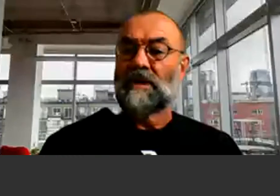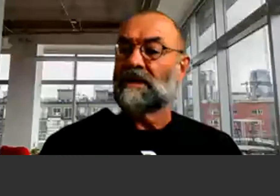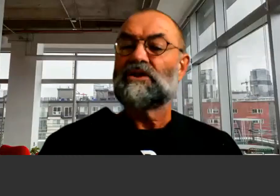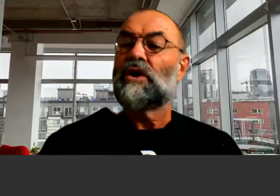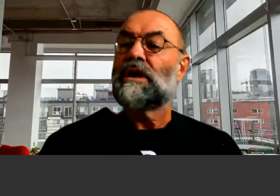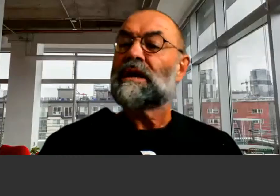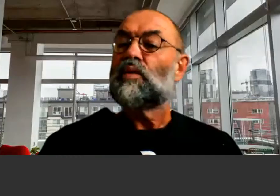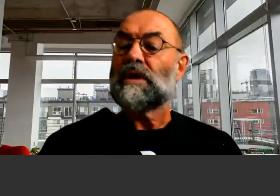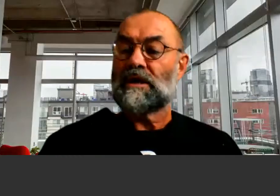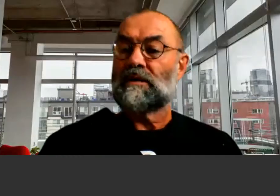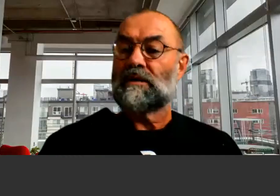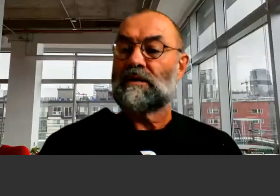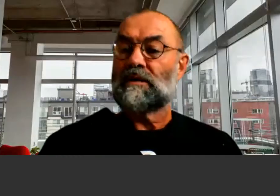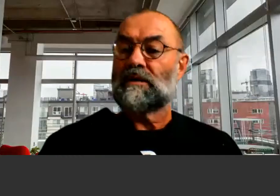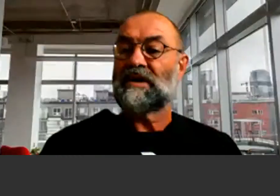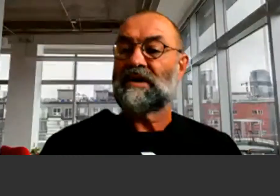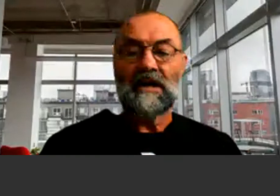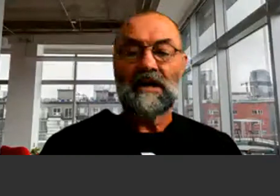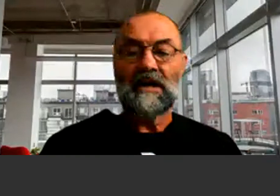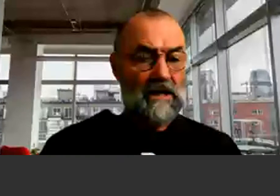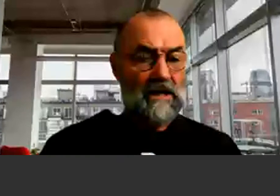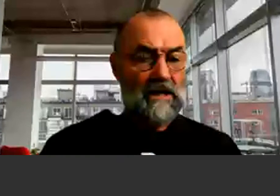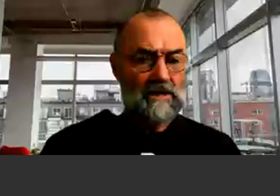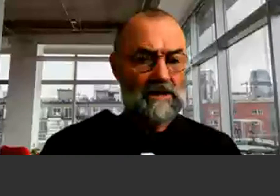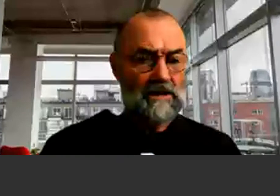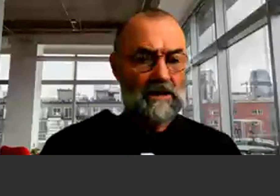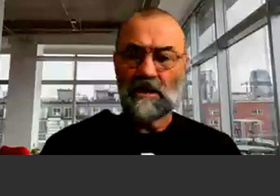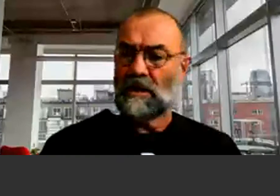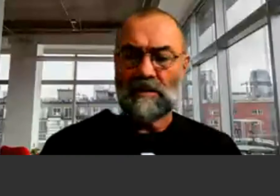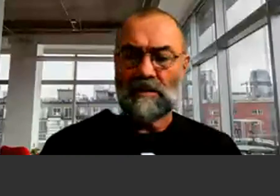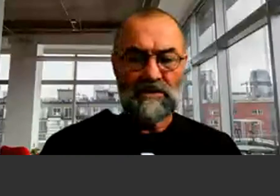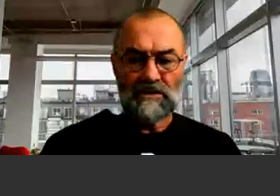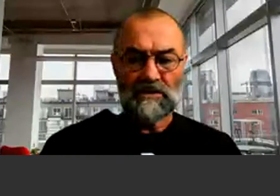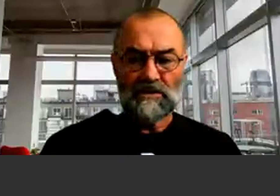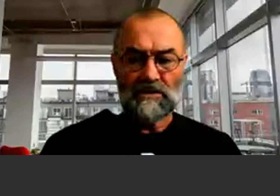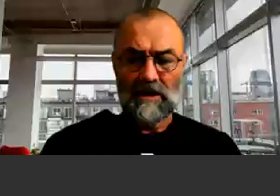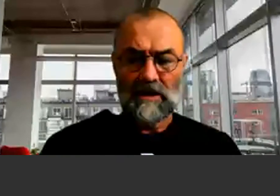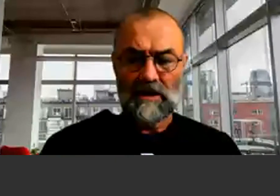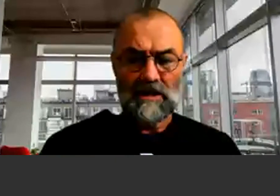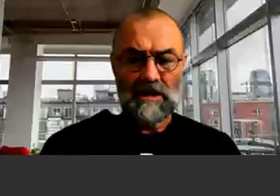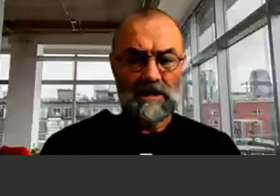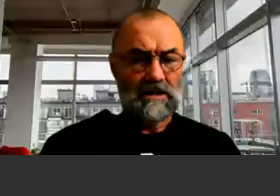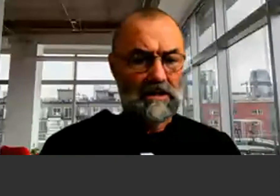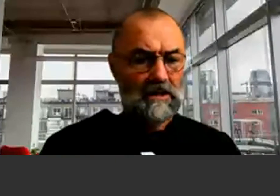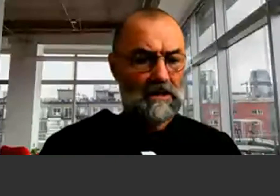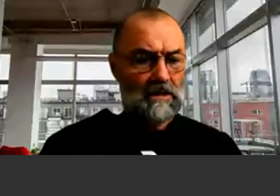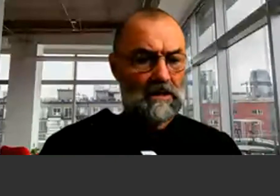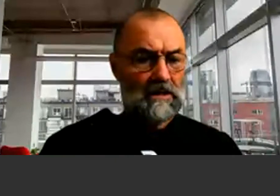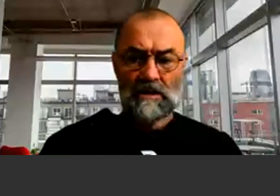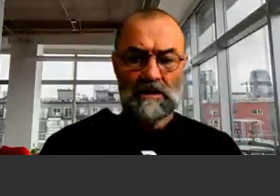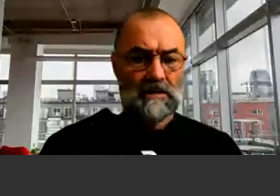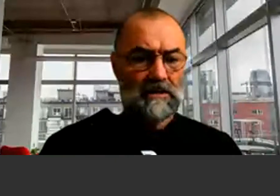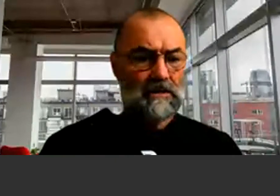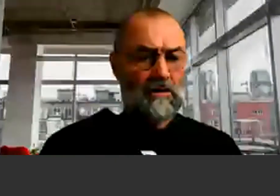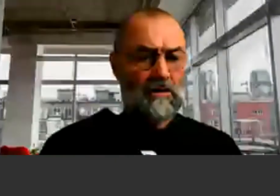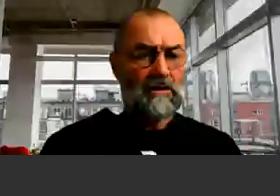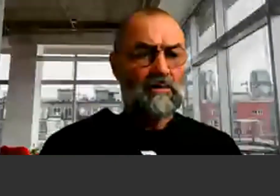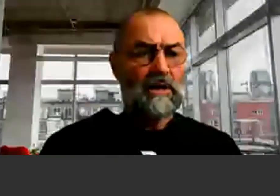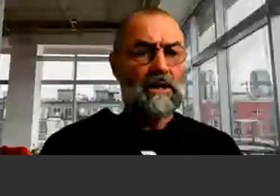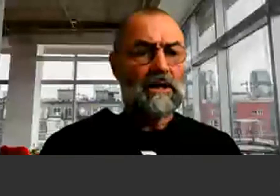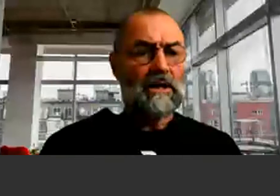For our meeting it's not next week, Bernadetta, it is, let me just check when it is.